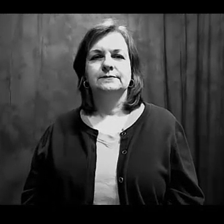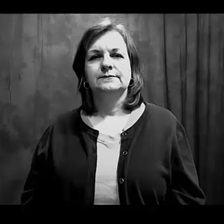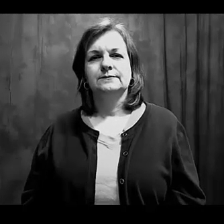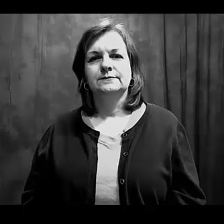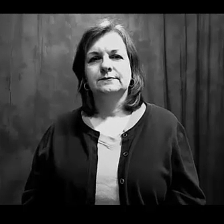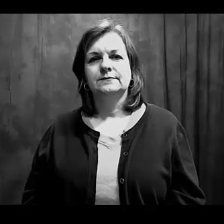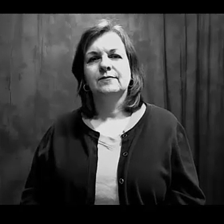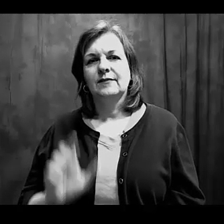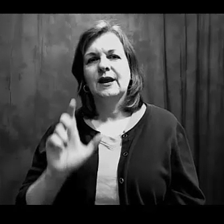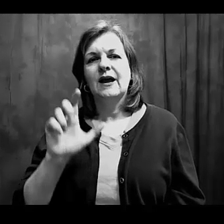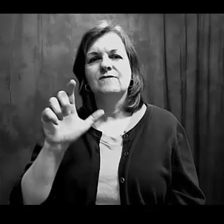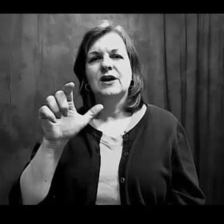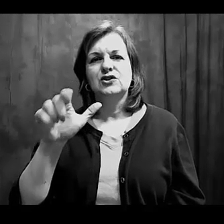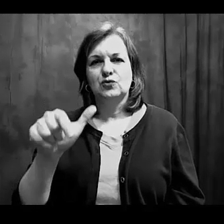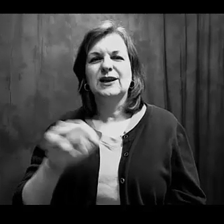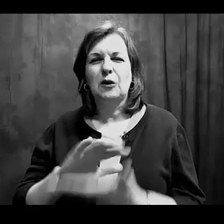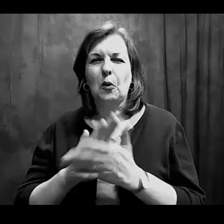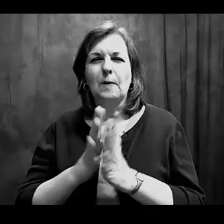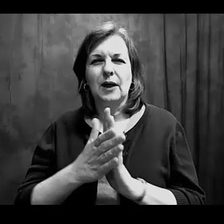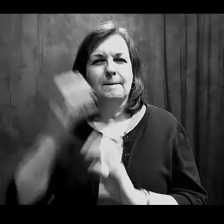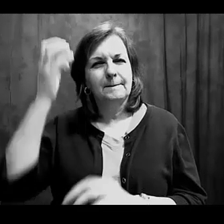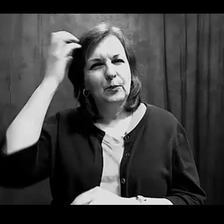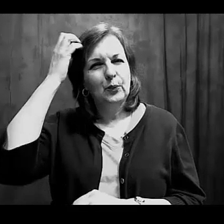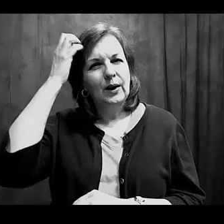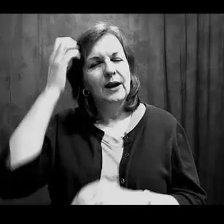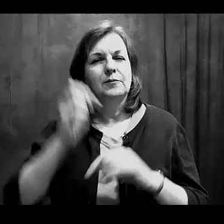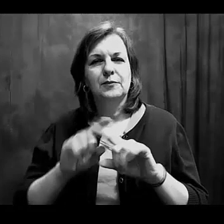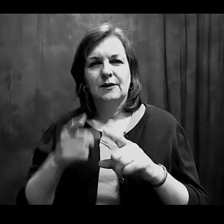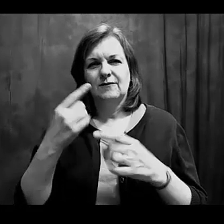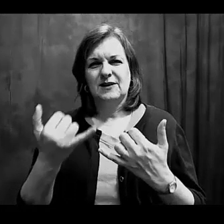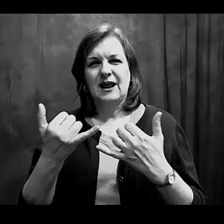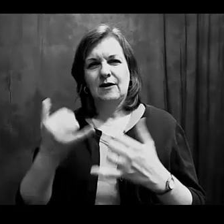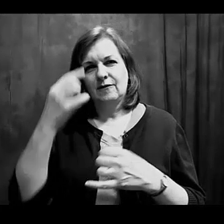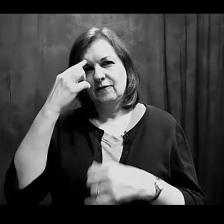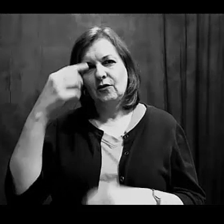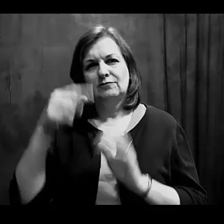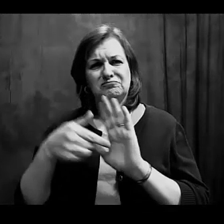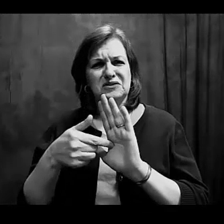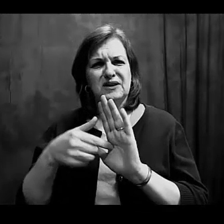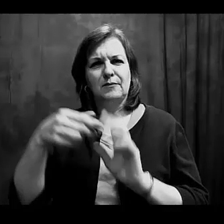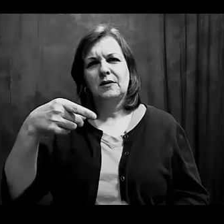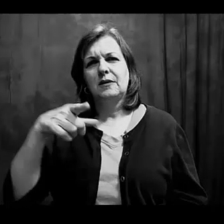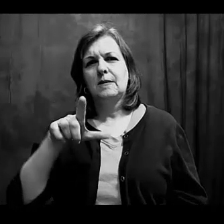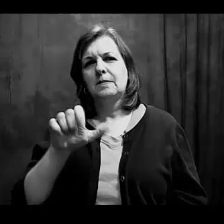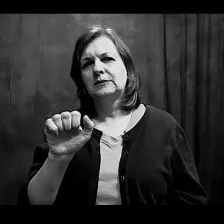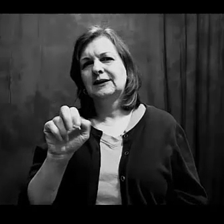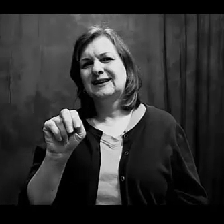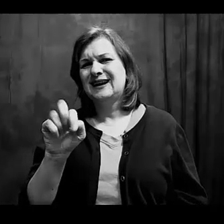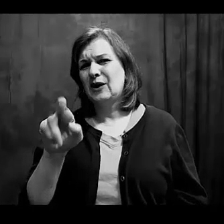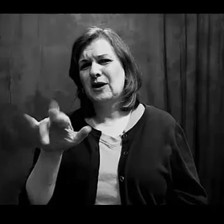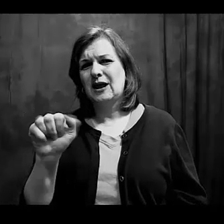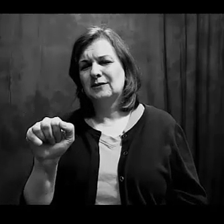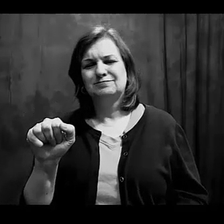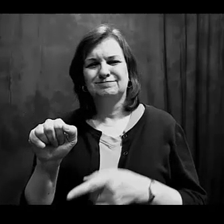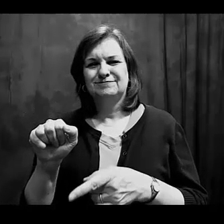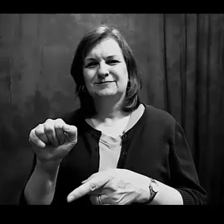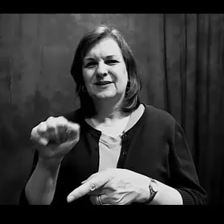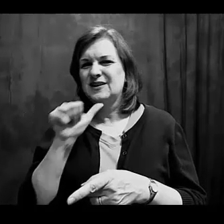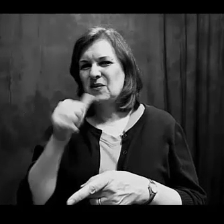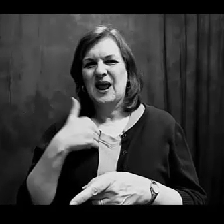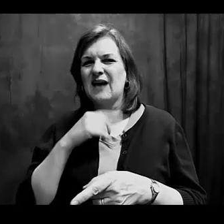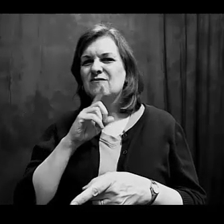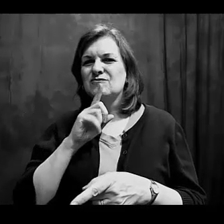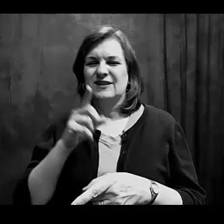We eventually will look at it as being a brain, but for our planaria here, I'm not sure if we could consider brain